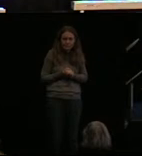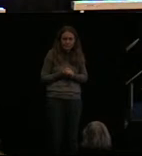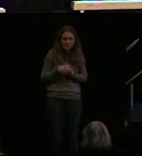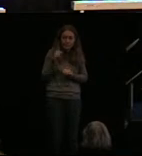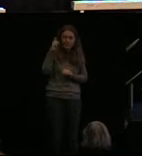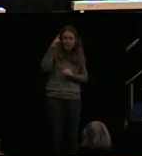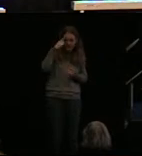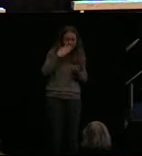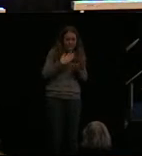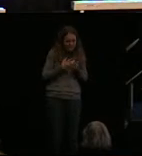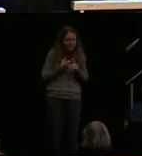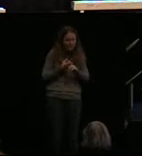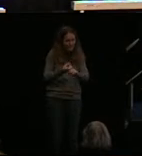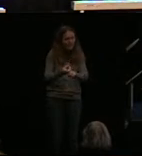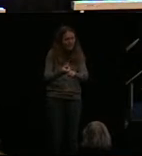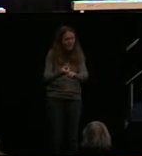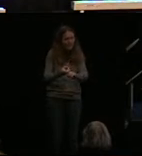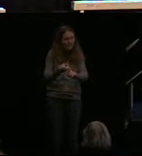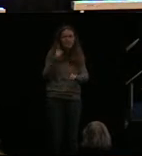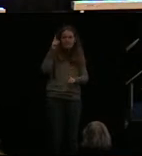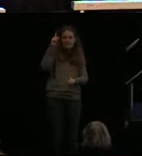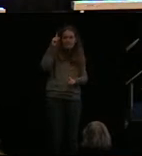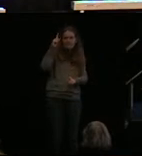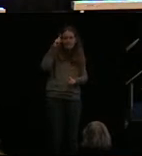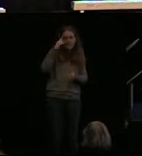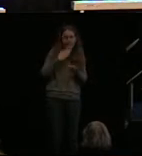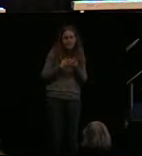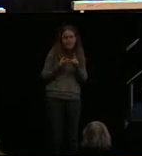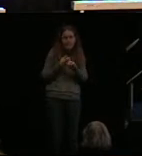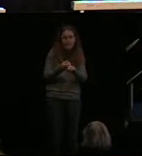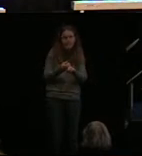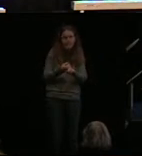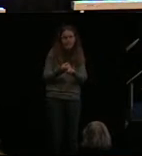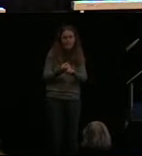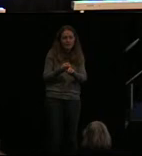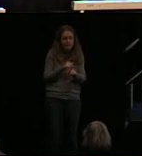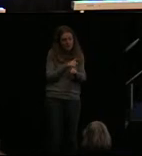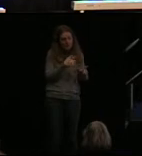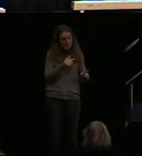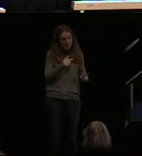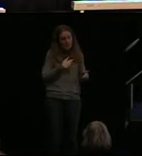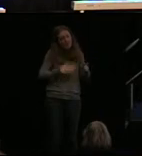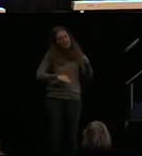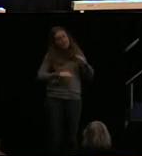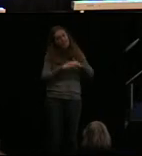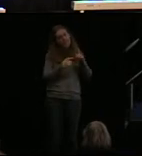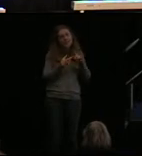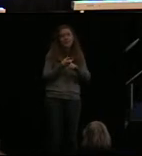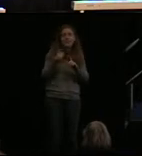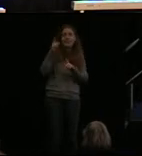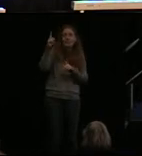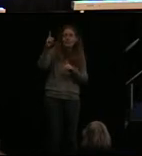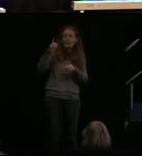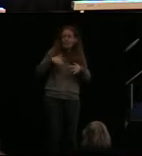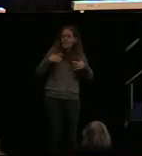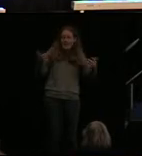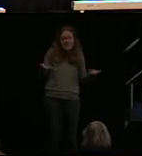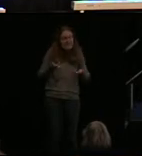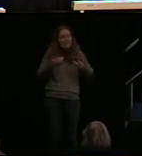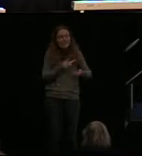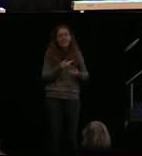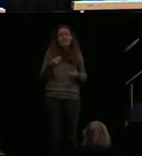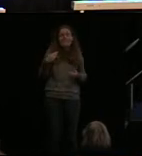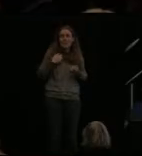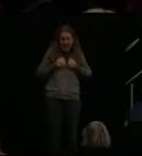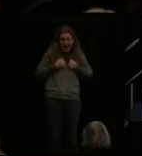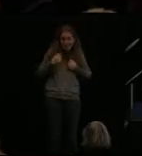God is faithful. God is faithful to those whose hearts are fully committed to him. Be encouraged this morning that